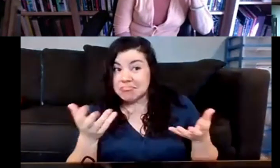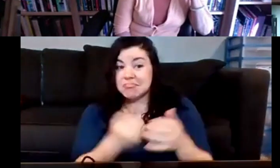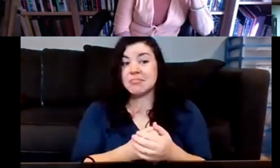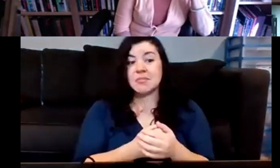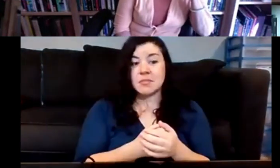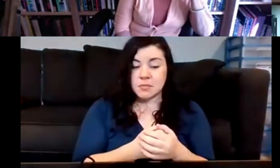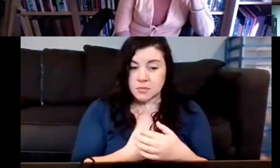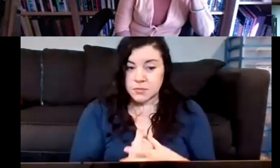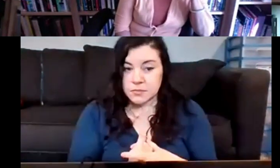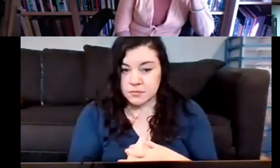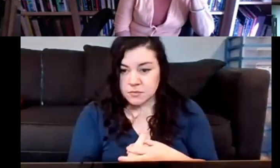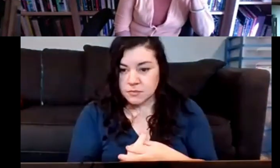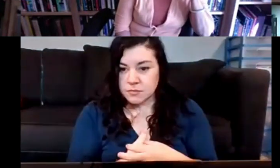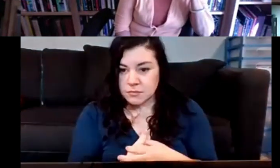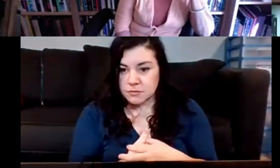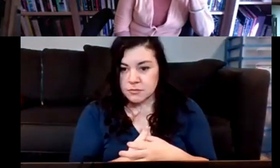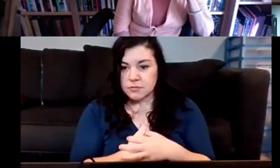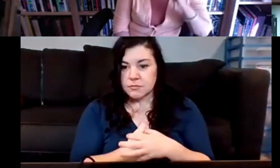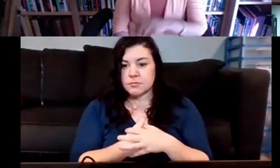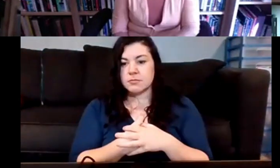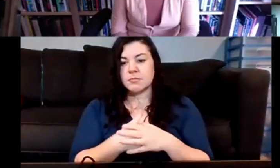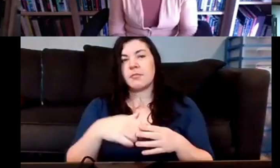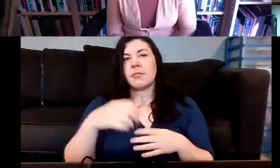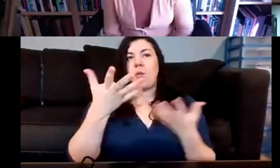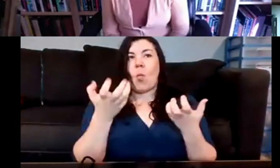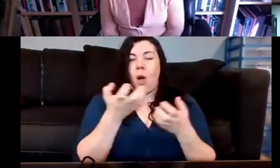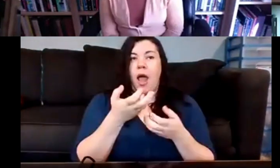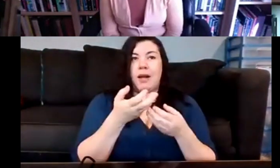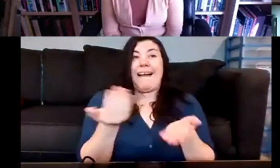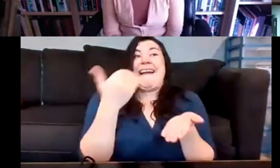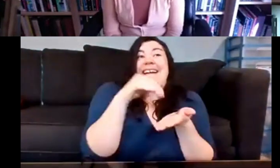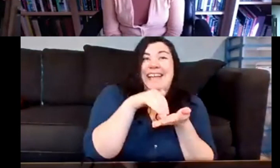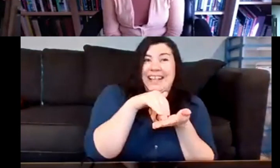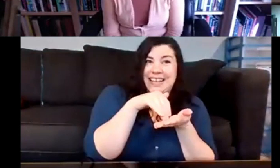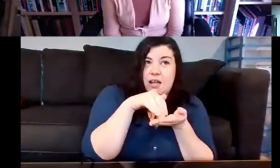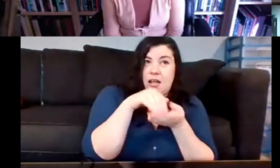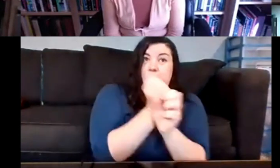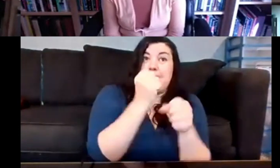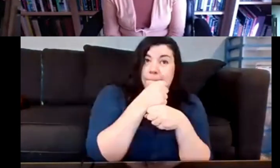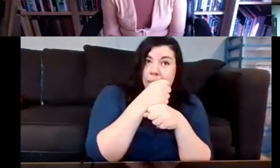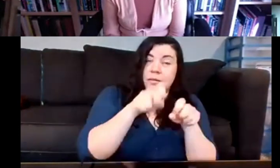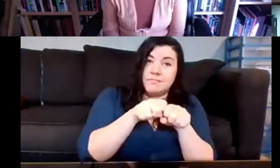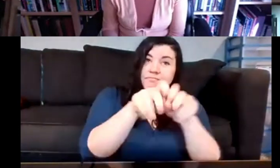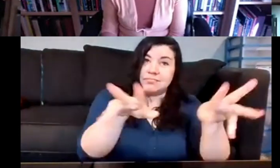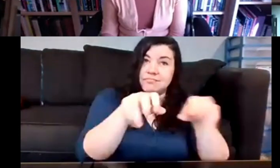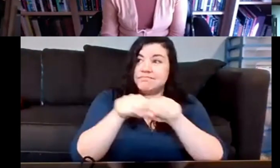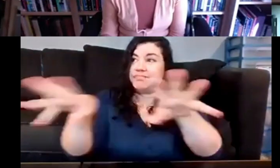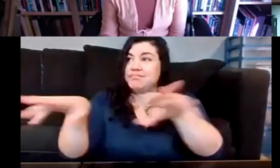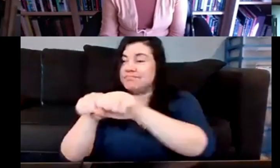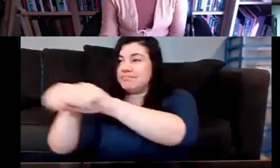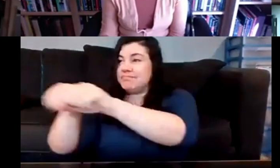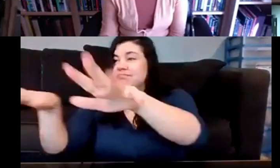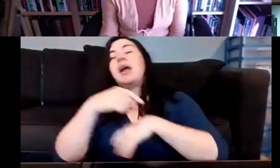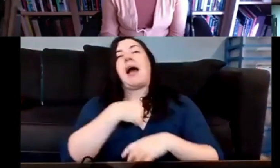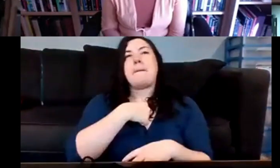understand how we're reproducing a particular thing. I mean, it's the second series, the Central Park Five, where I look a lot at